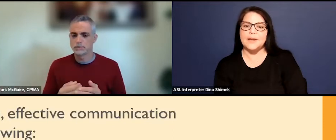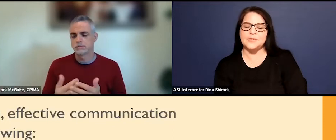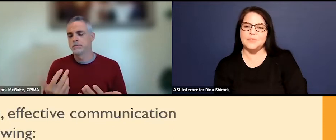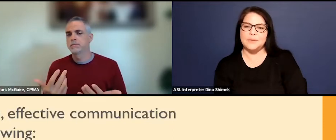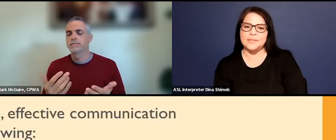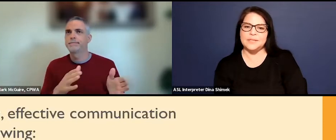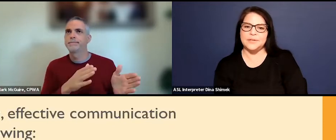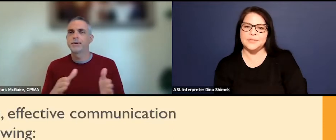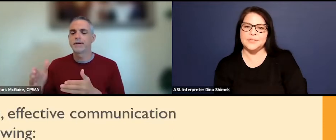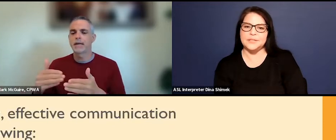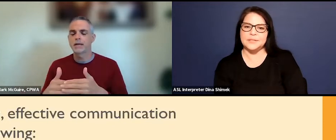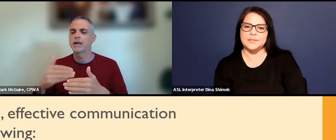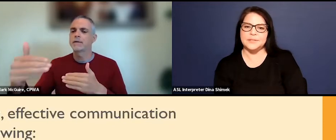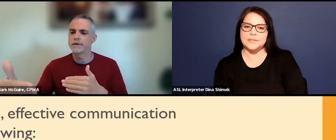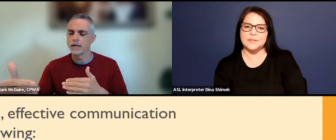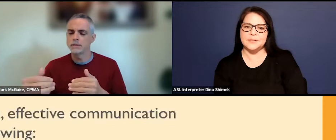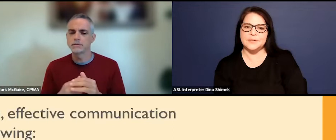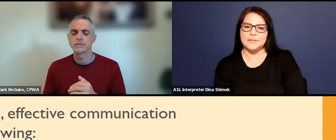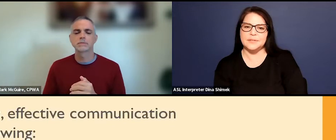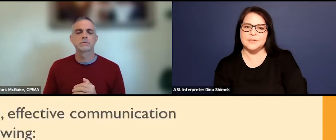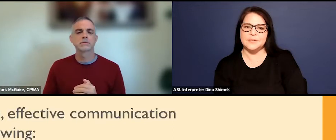and then also written materials.